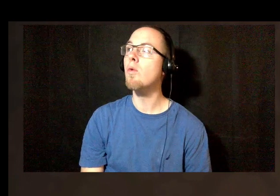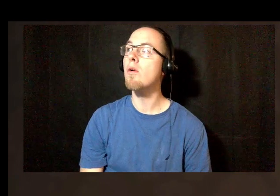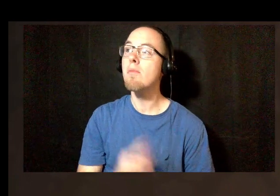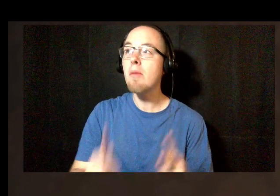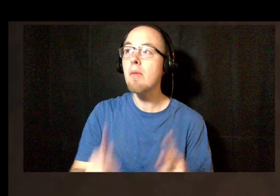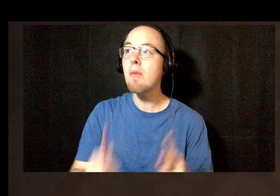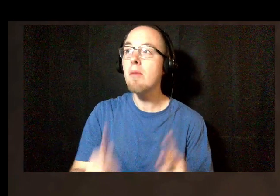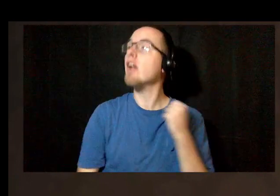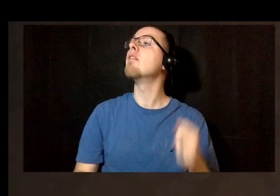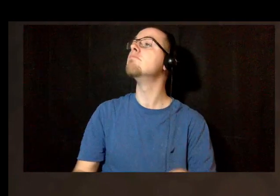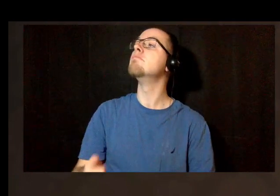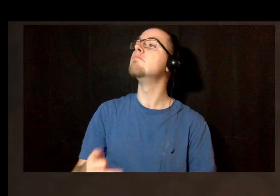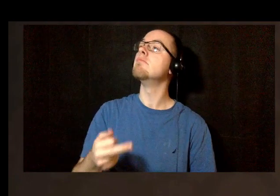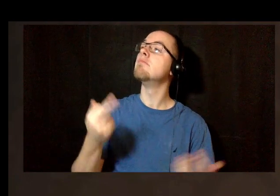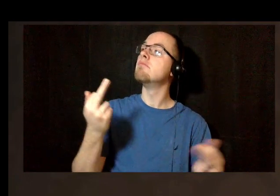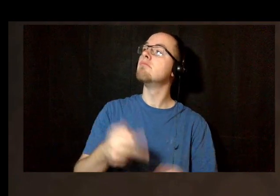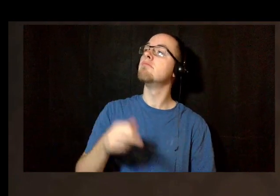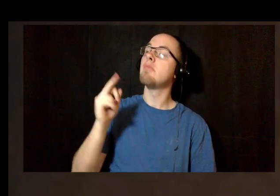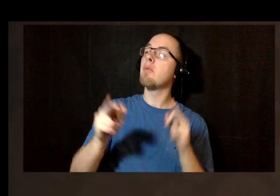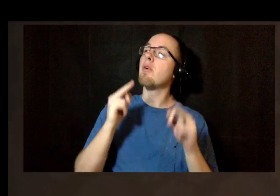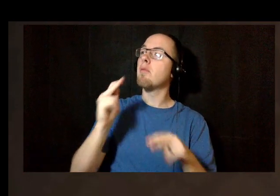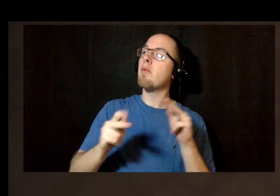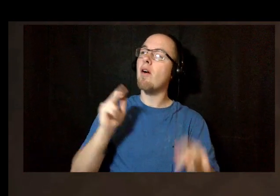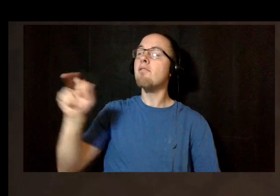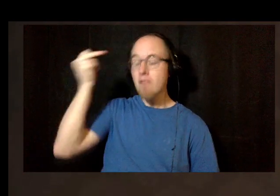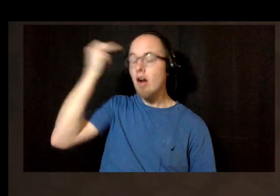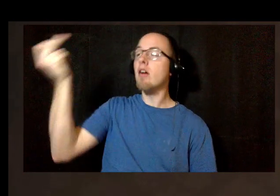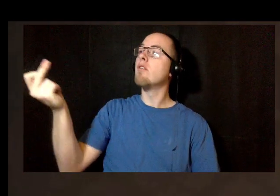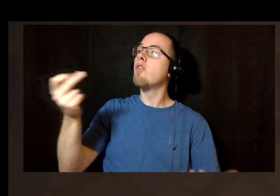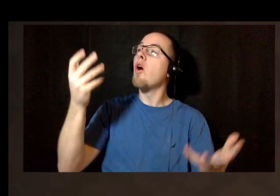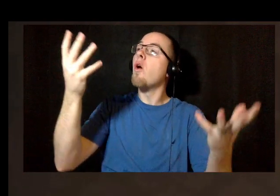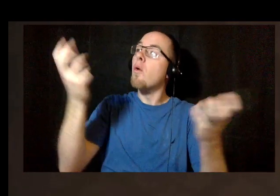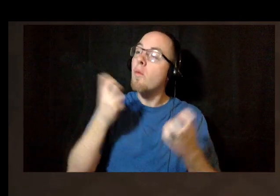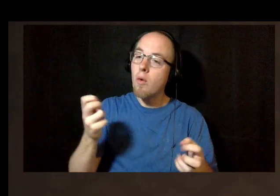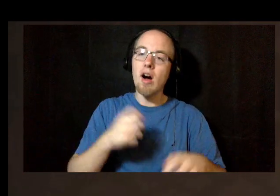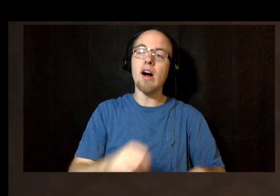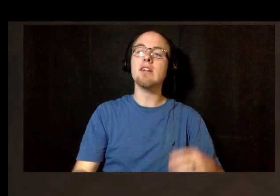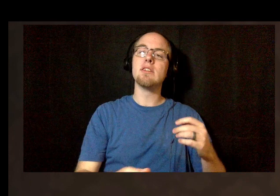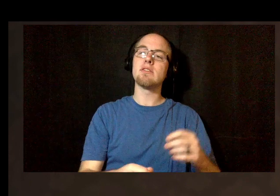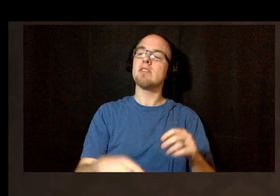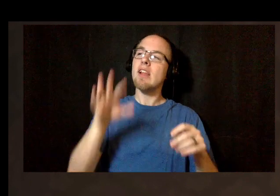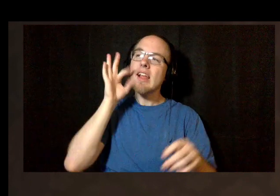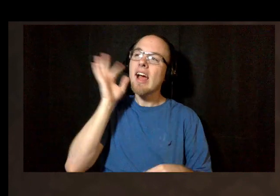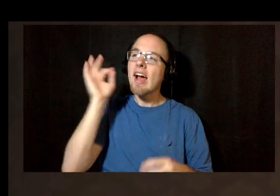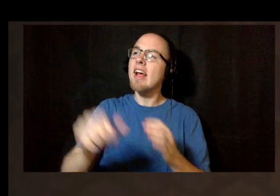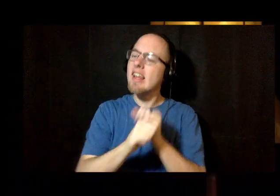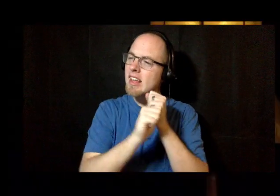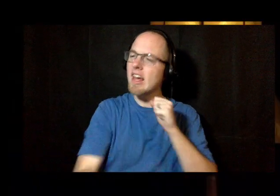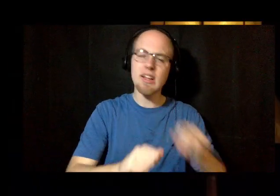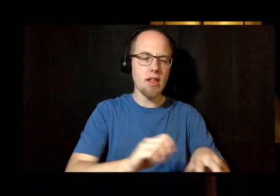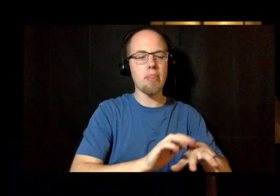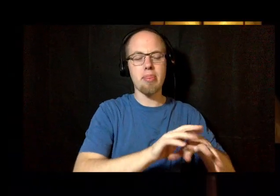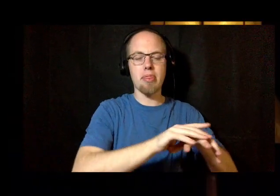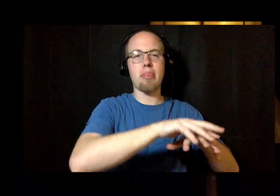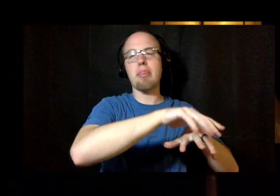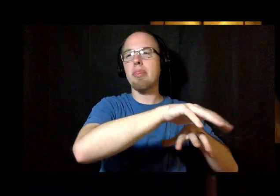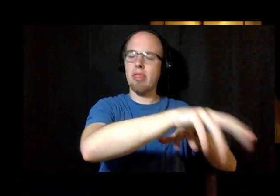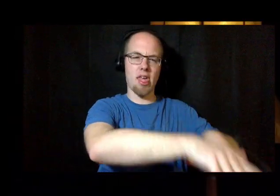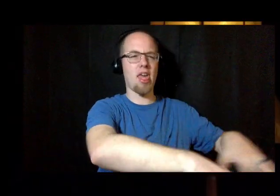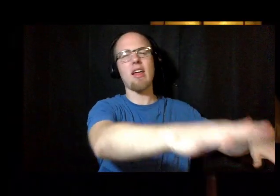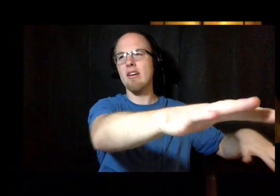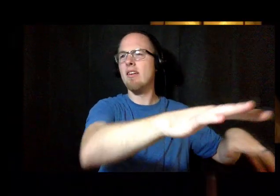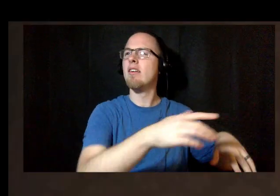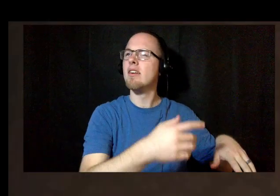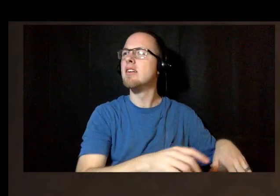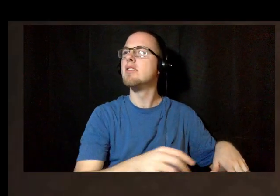up. If they want to climb over a stack of cat shit-stained National Geographic magazines from the 1970s to get